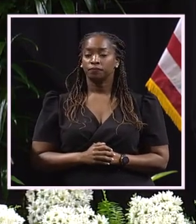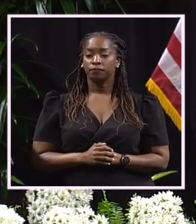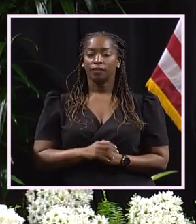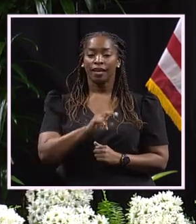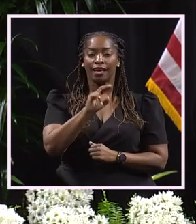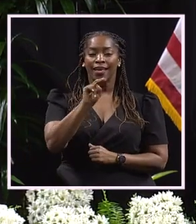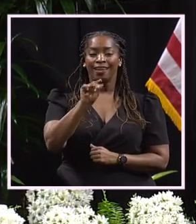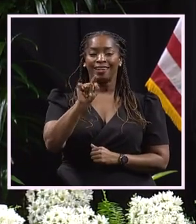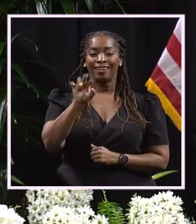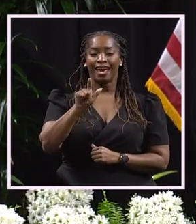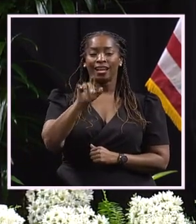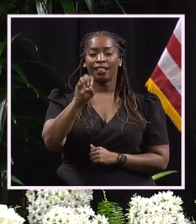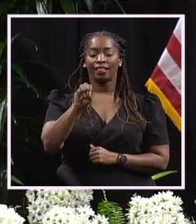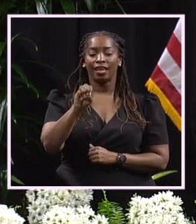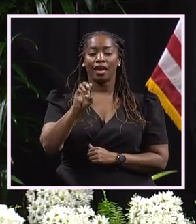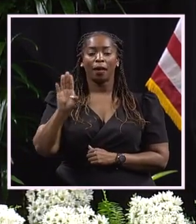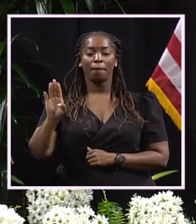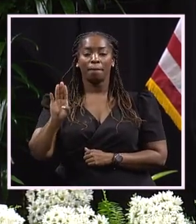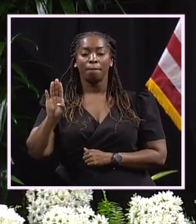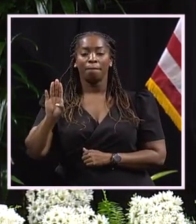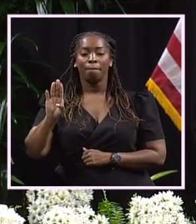Natalie Bethencourt.